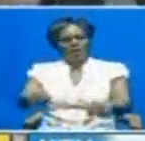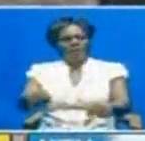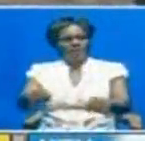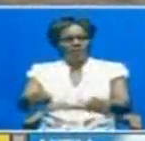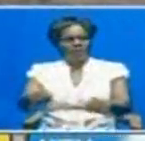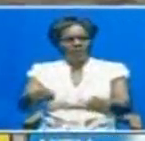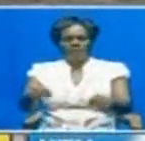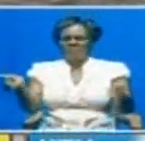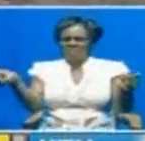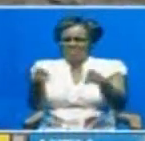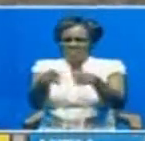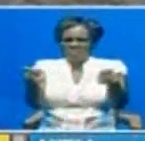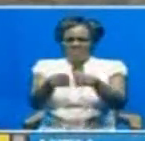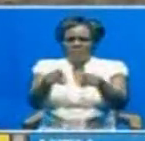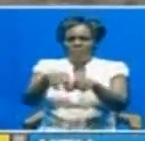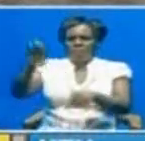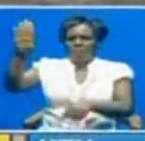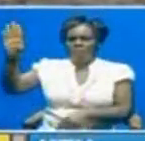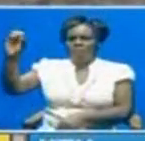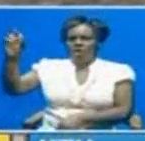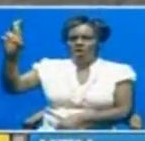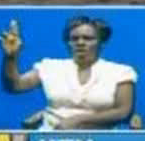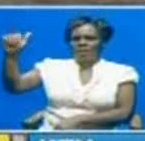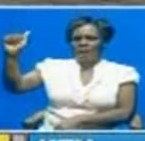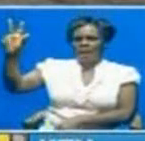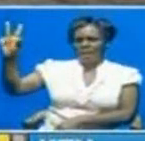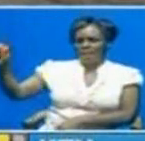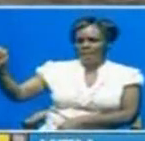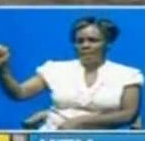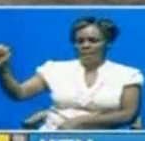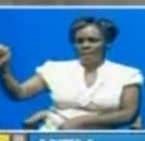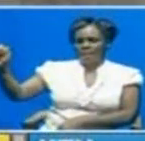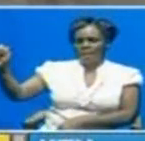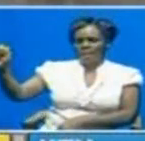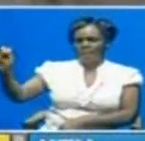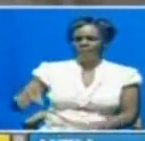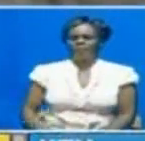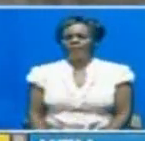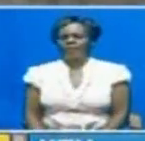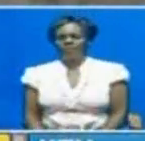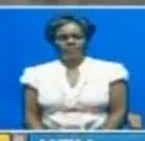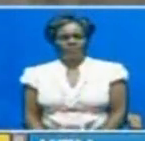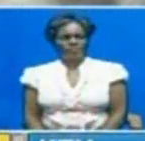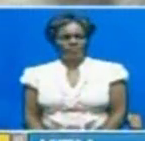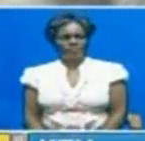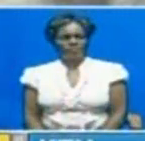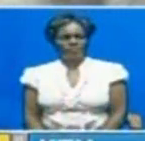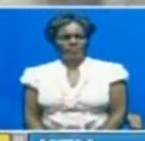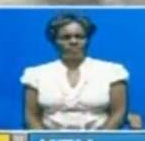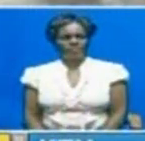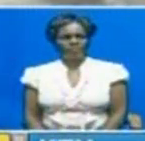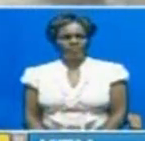which looks more like Boran. You said it's the most popular in Botswana. Exactly. It can withstand